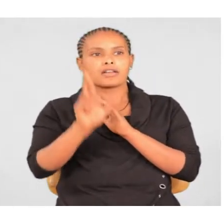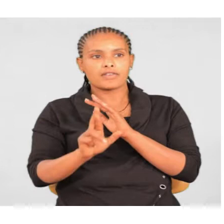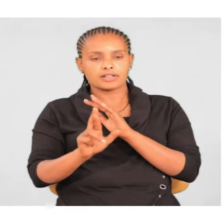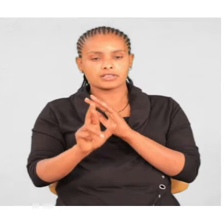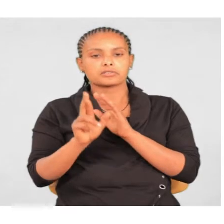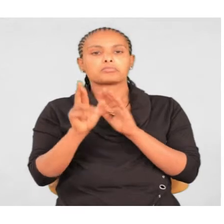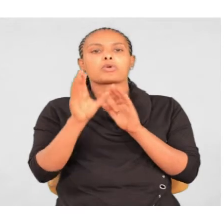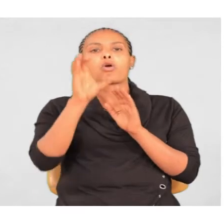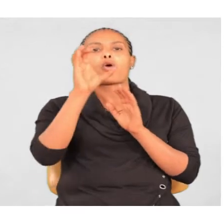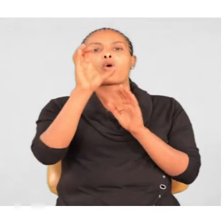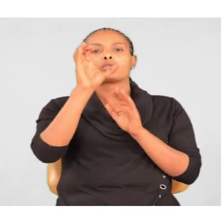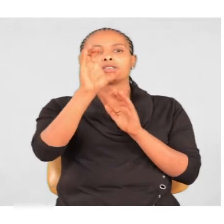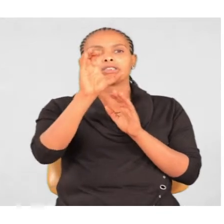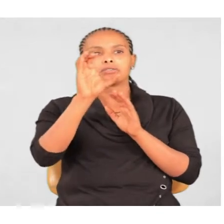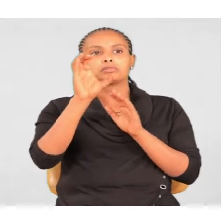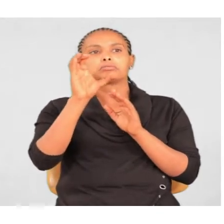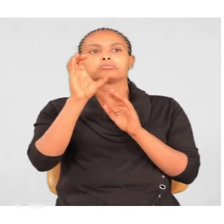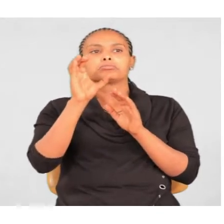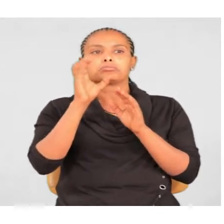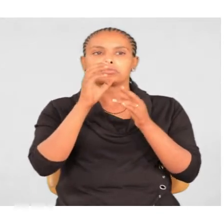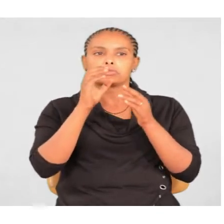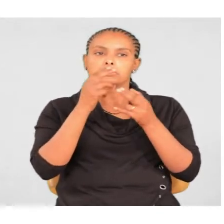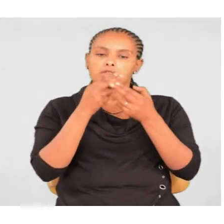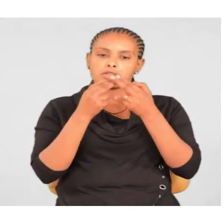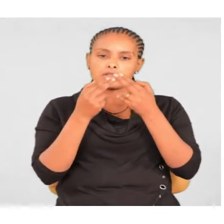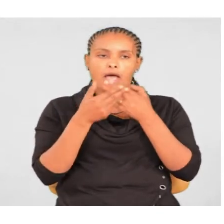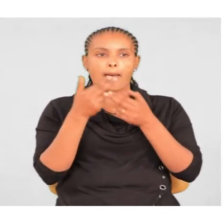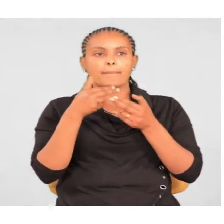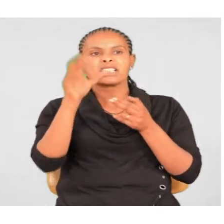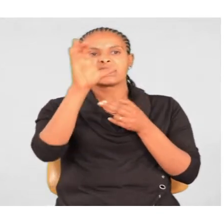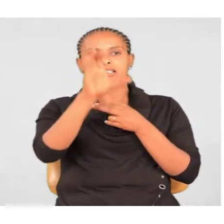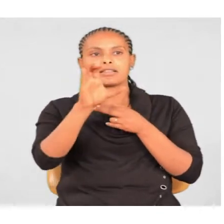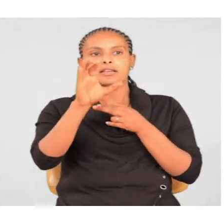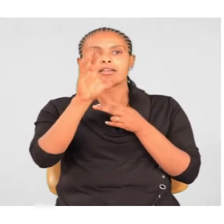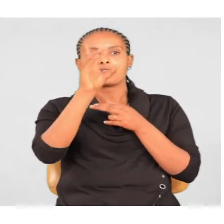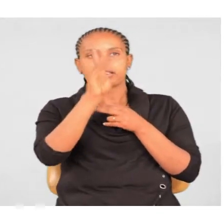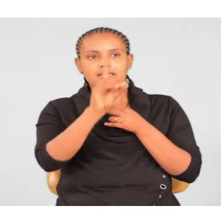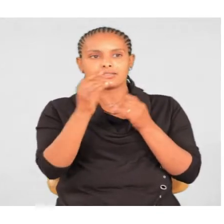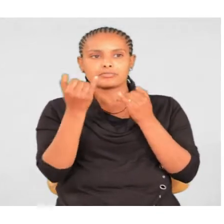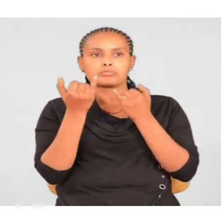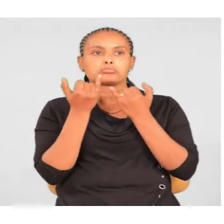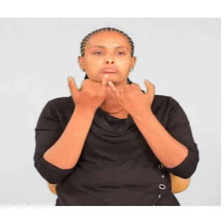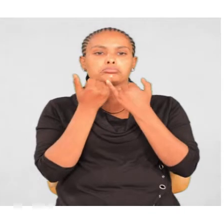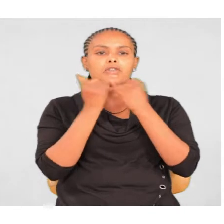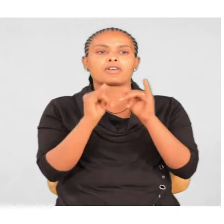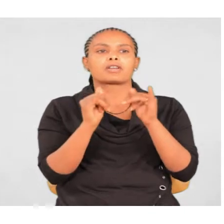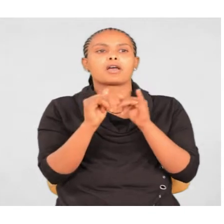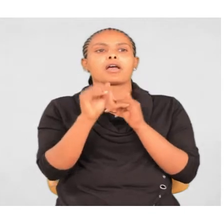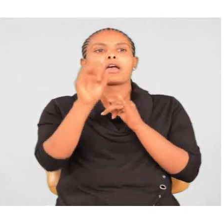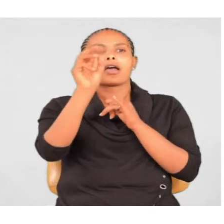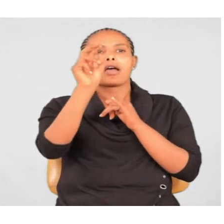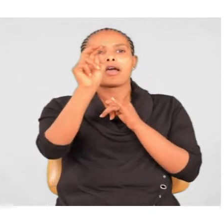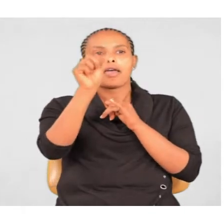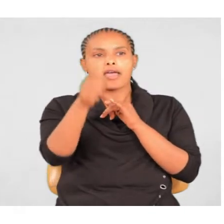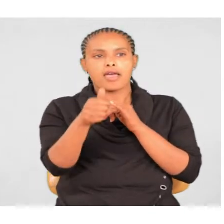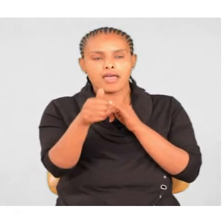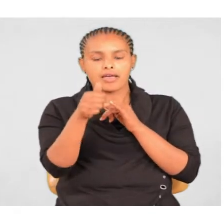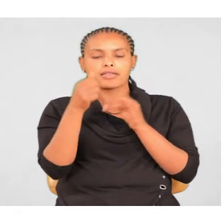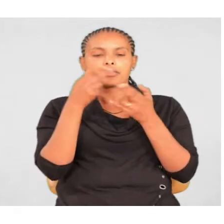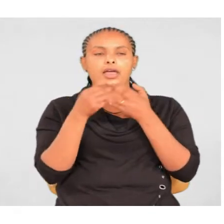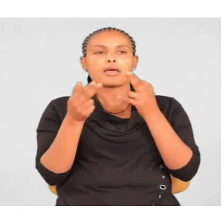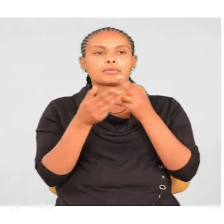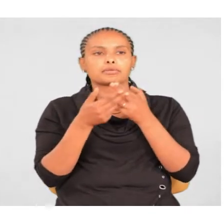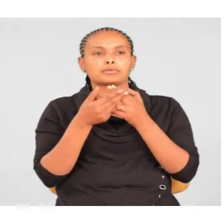concentration of C to the power of C times concentration of D raised to D divided by concentration of M to the power of A